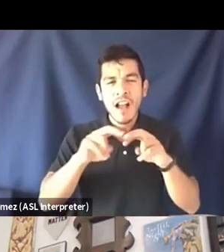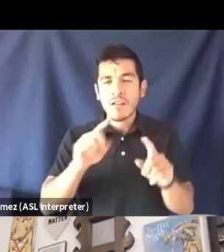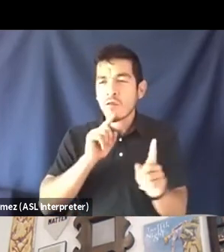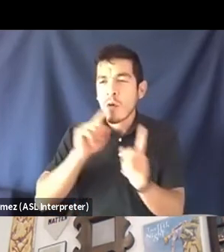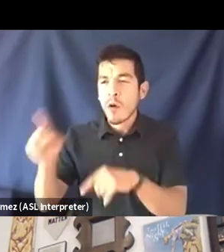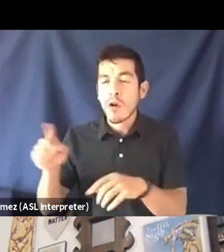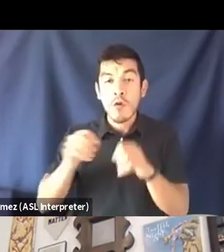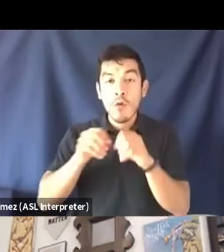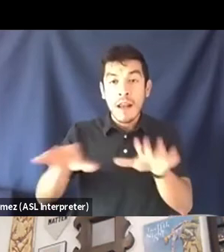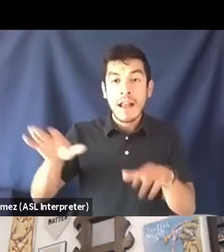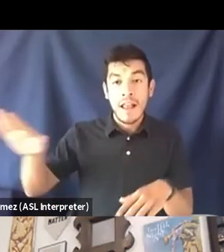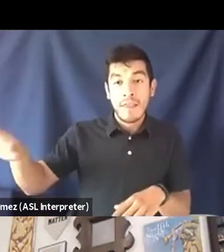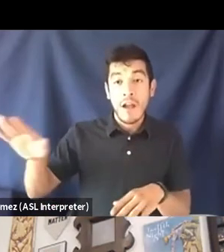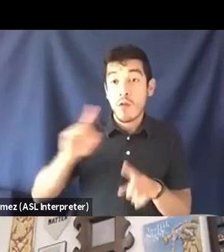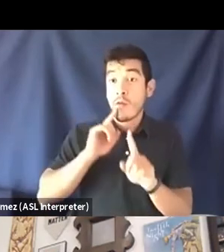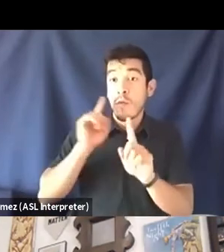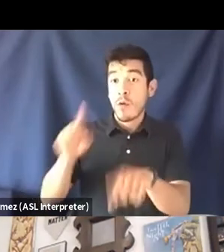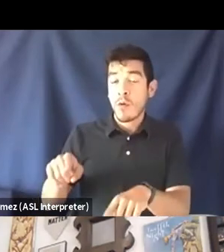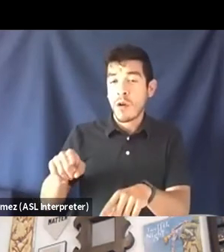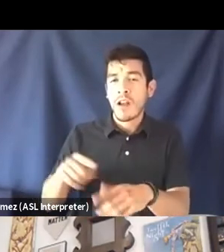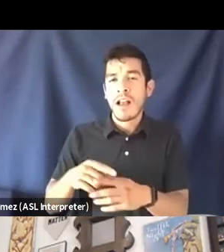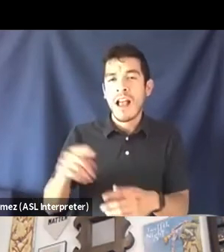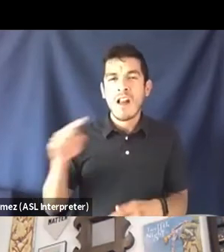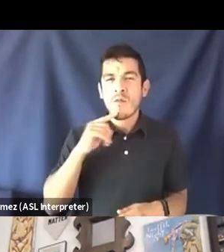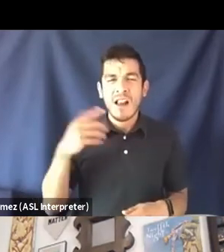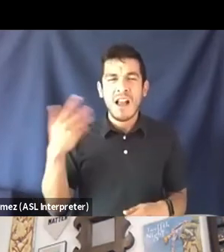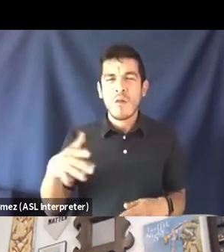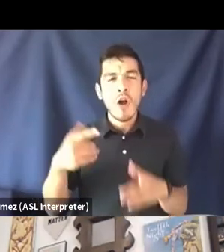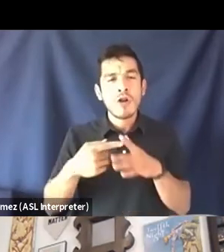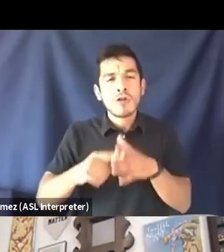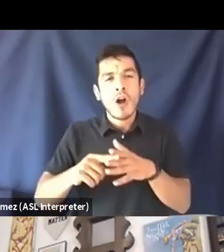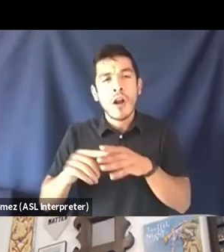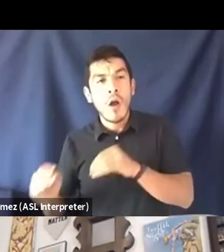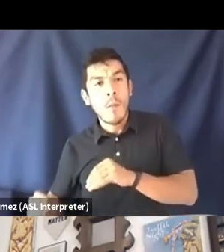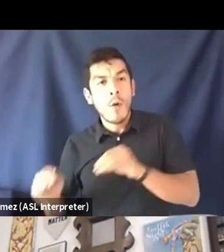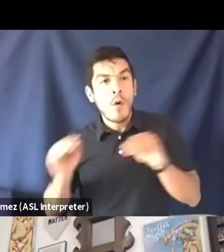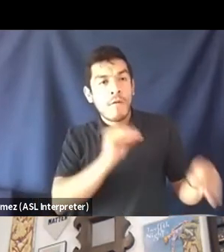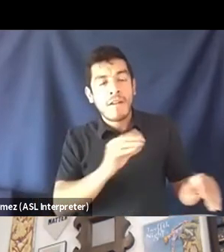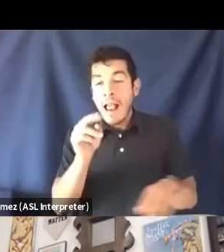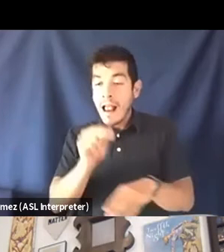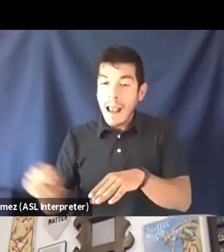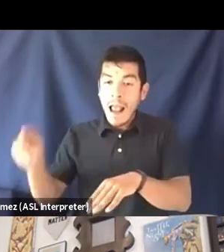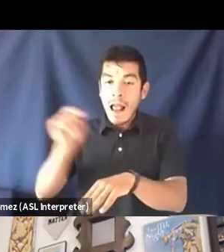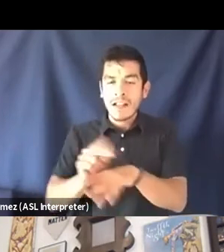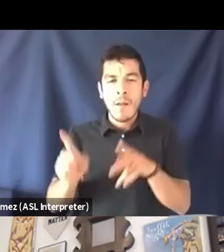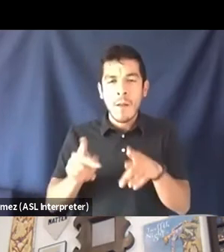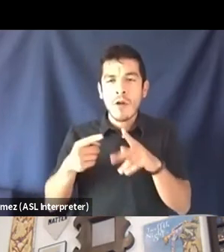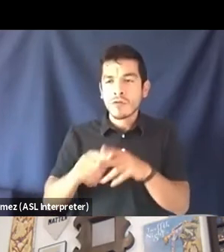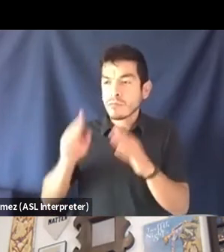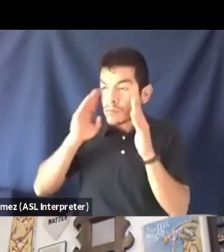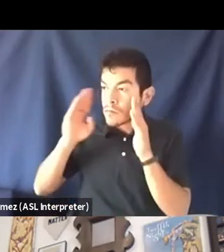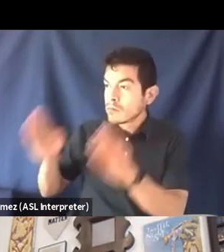reporting. And there was this tremendous momentum, a national conversation, a series of hearings,